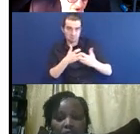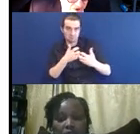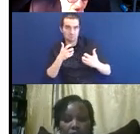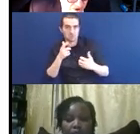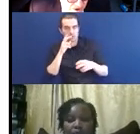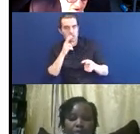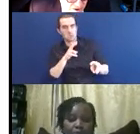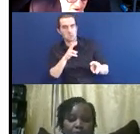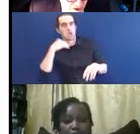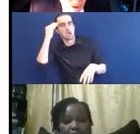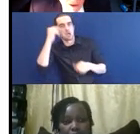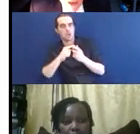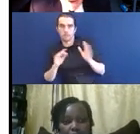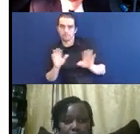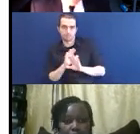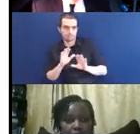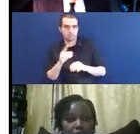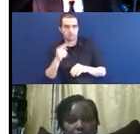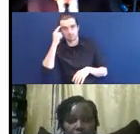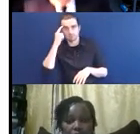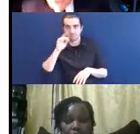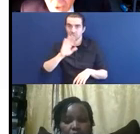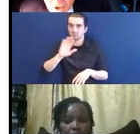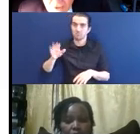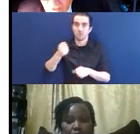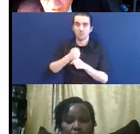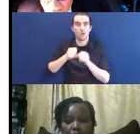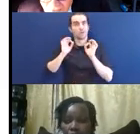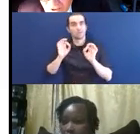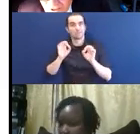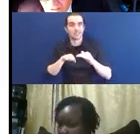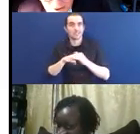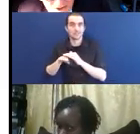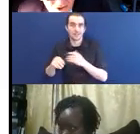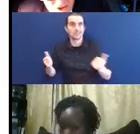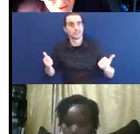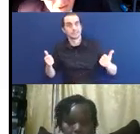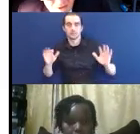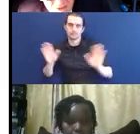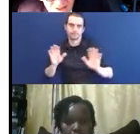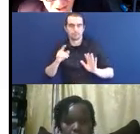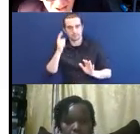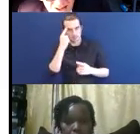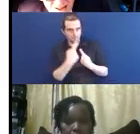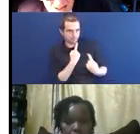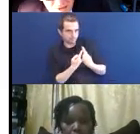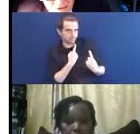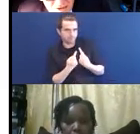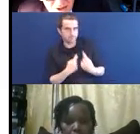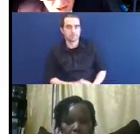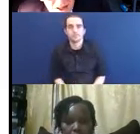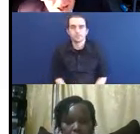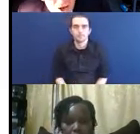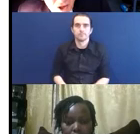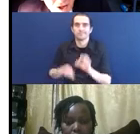much. And now we're going to, I'm afraid the screen's a bit of a mess. I don't know how this happens, but